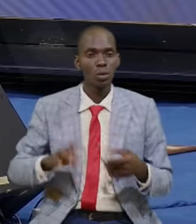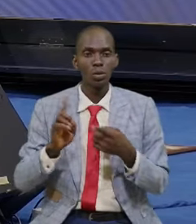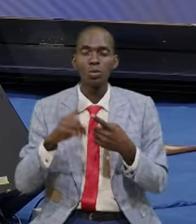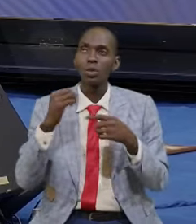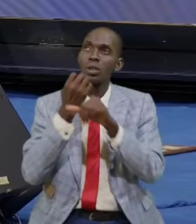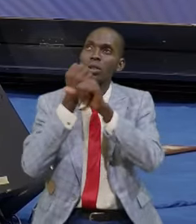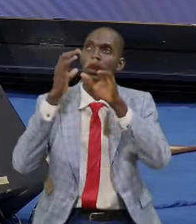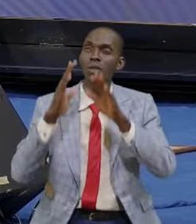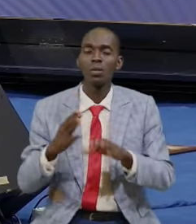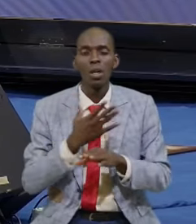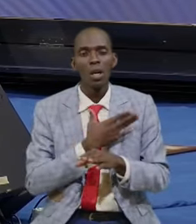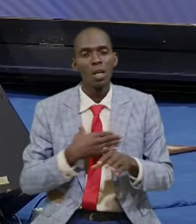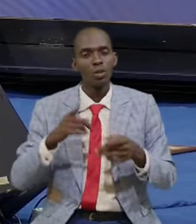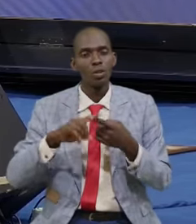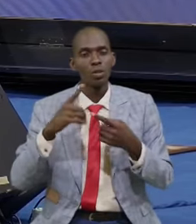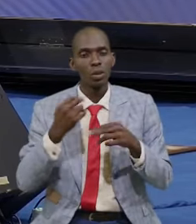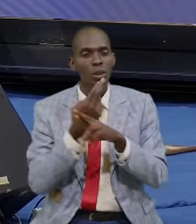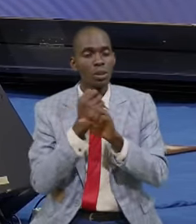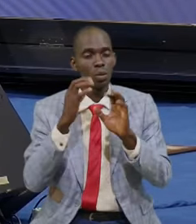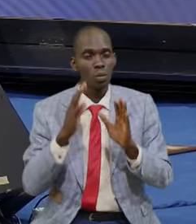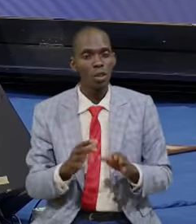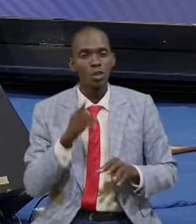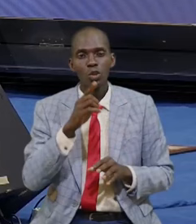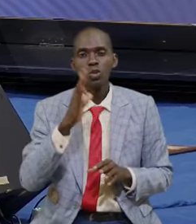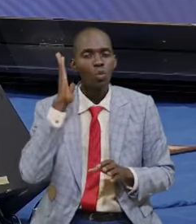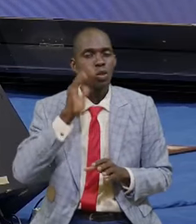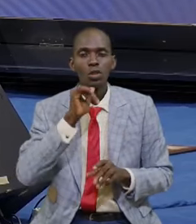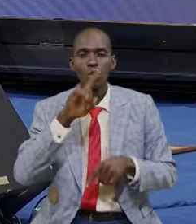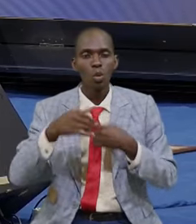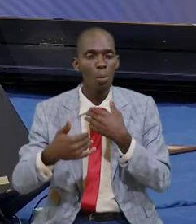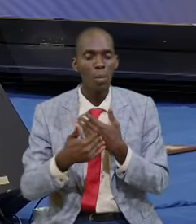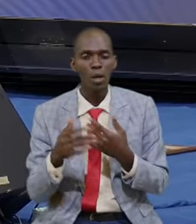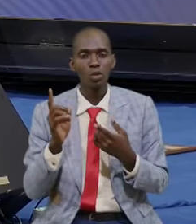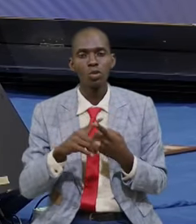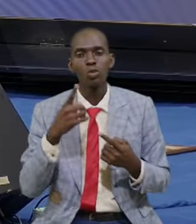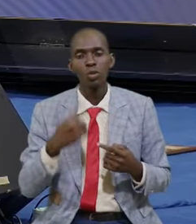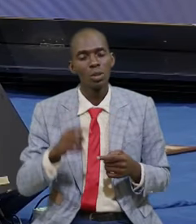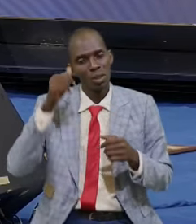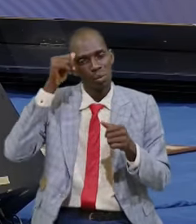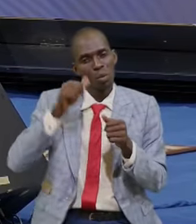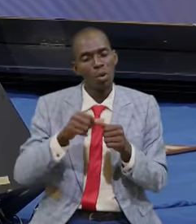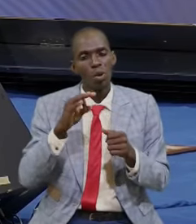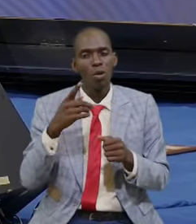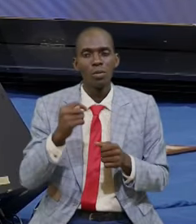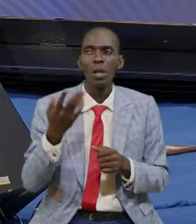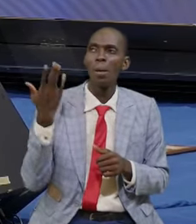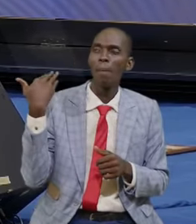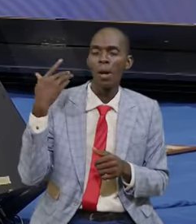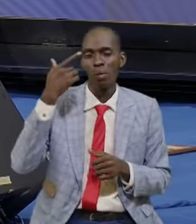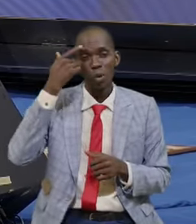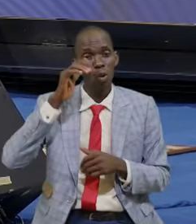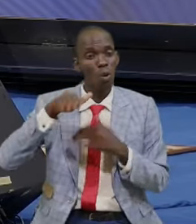the Redeemer. You will not go back to the memory of the past, because all